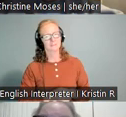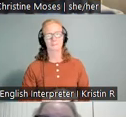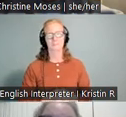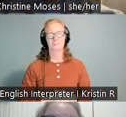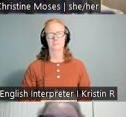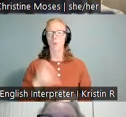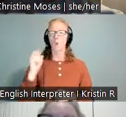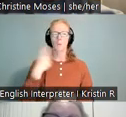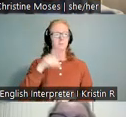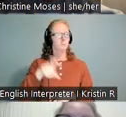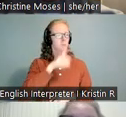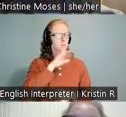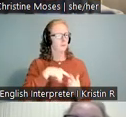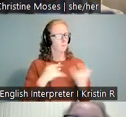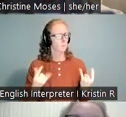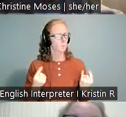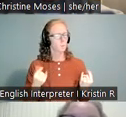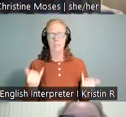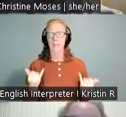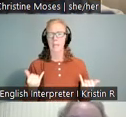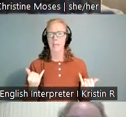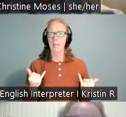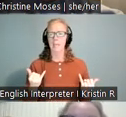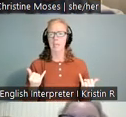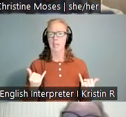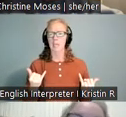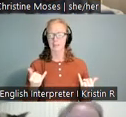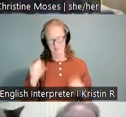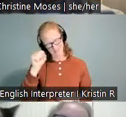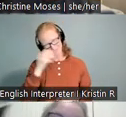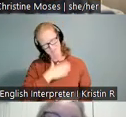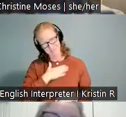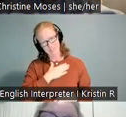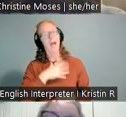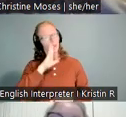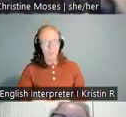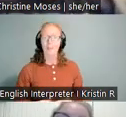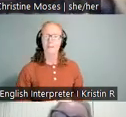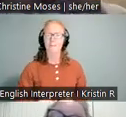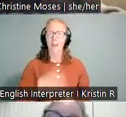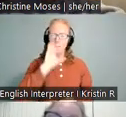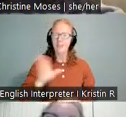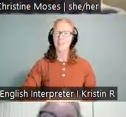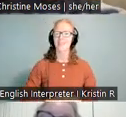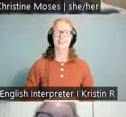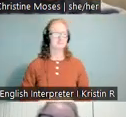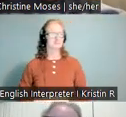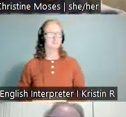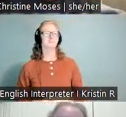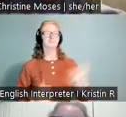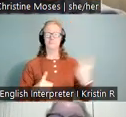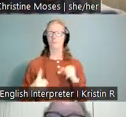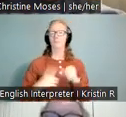Oh, and then am I supposed to talk about what we're doing at today's meeting now? Yes. Okay, good, I will. So we have a